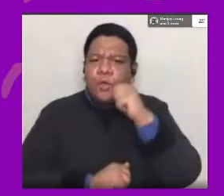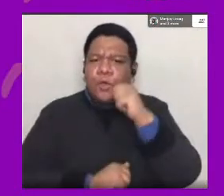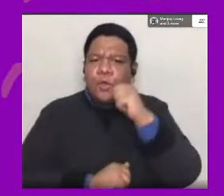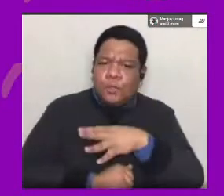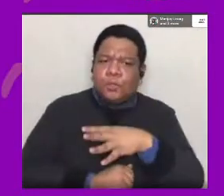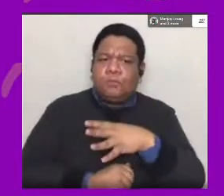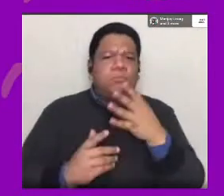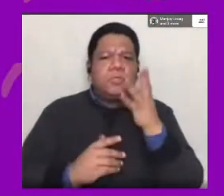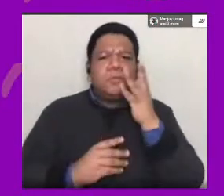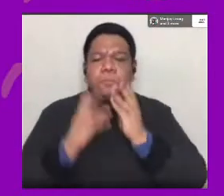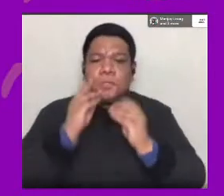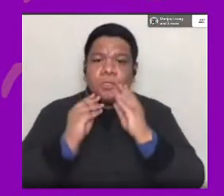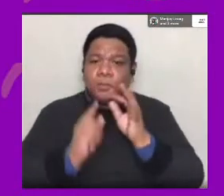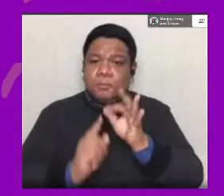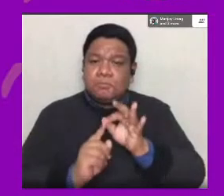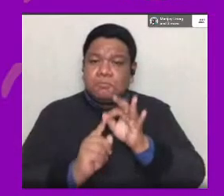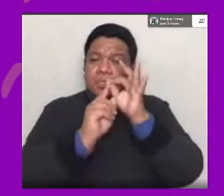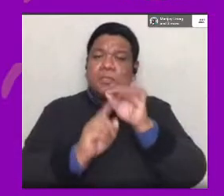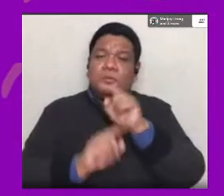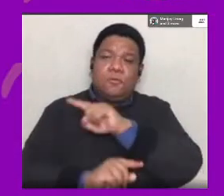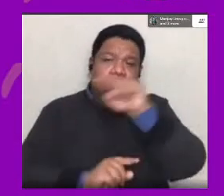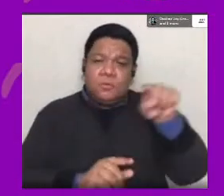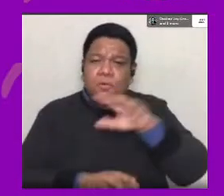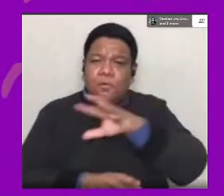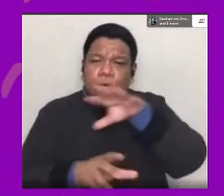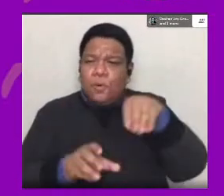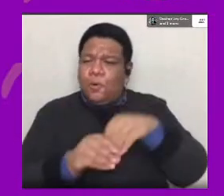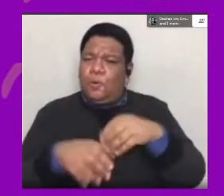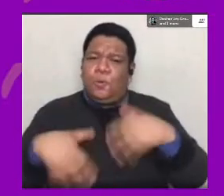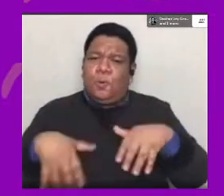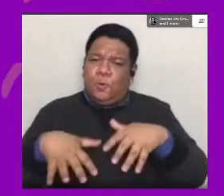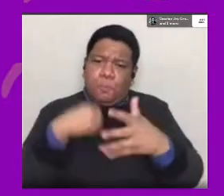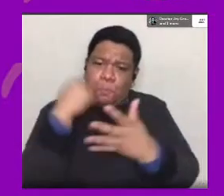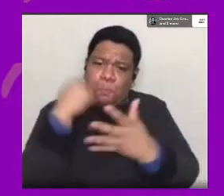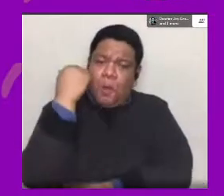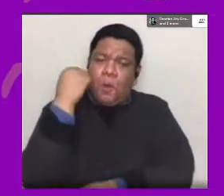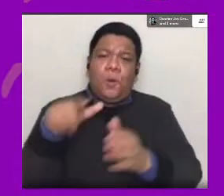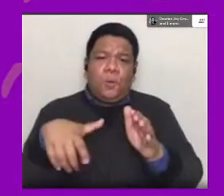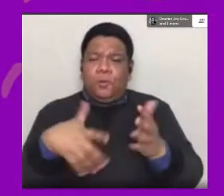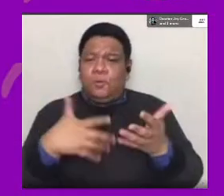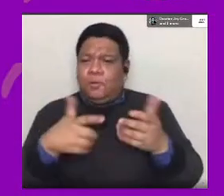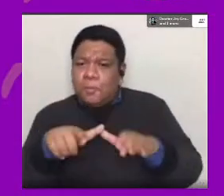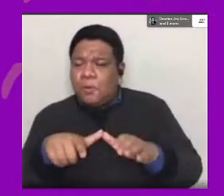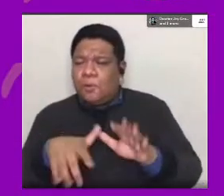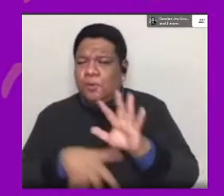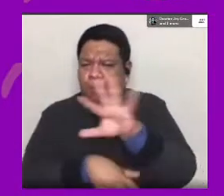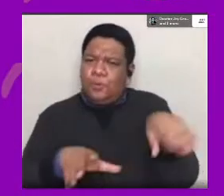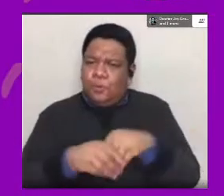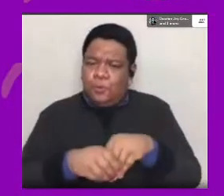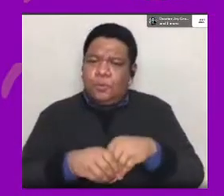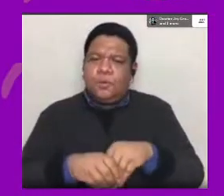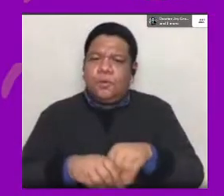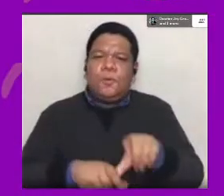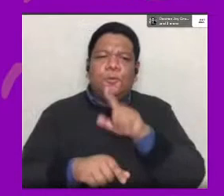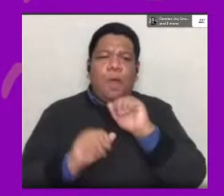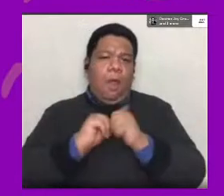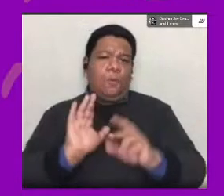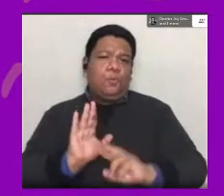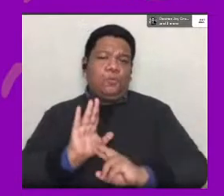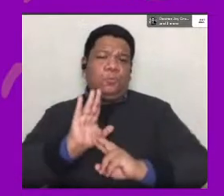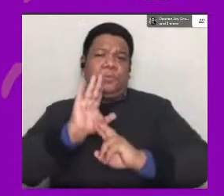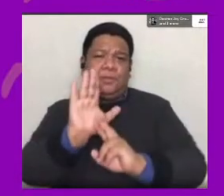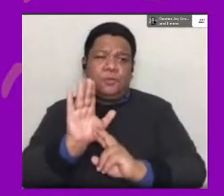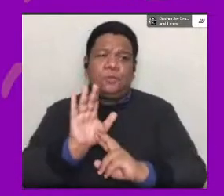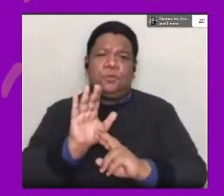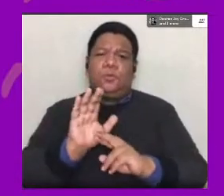those belonging to the most vulnerable and marginalized. It is through the meaningful representation and engagement